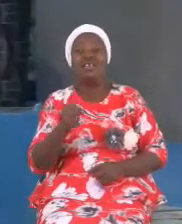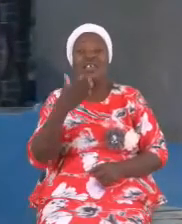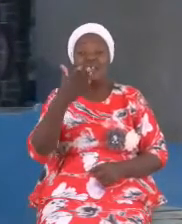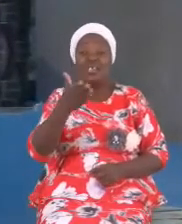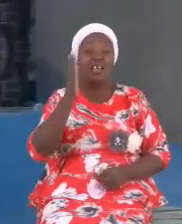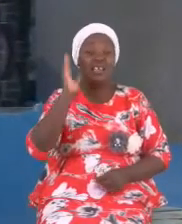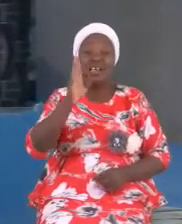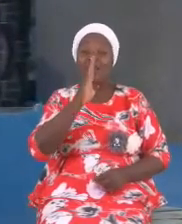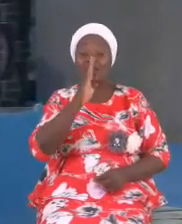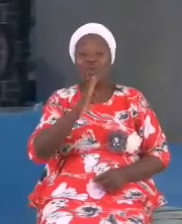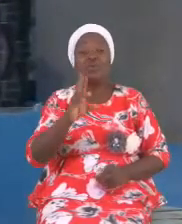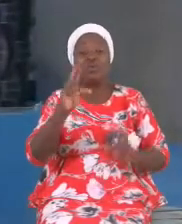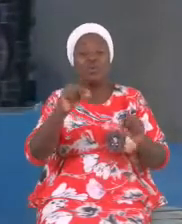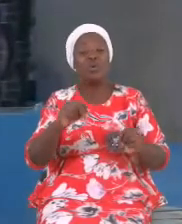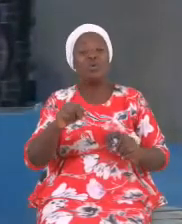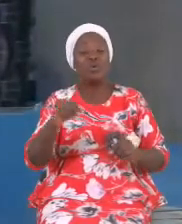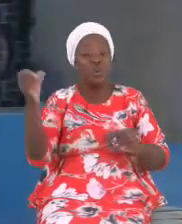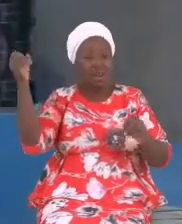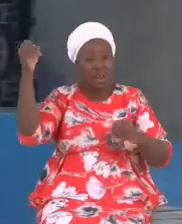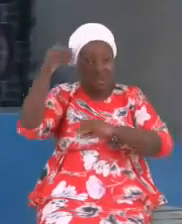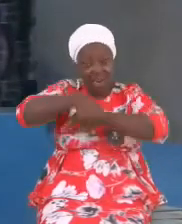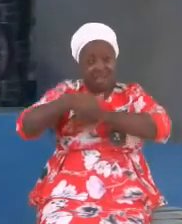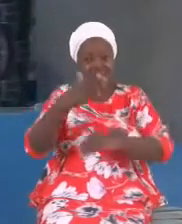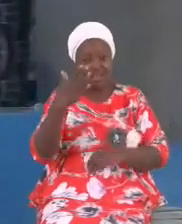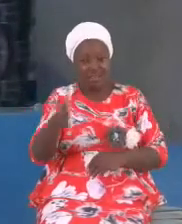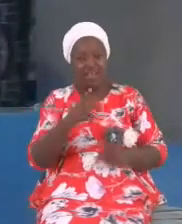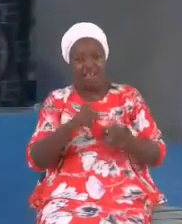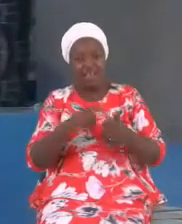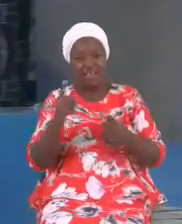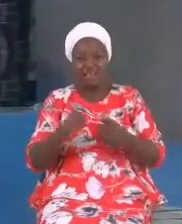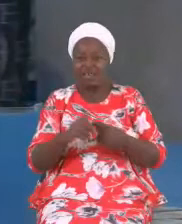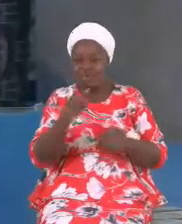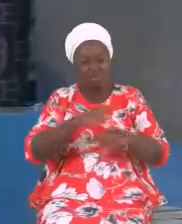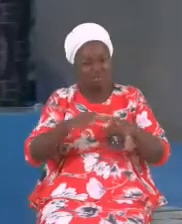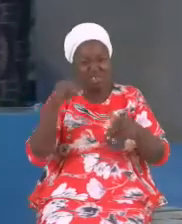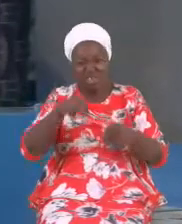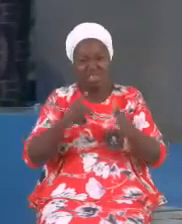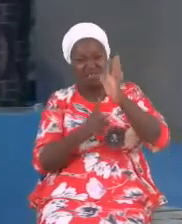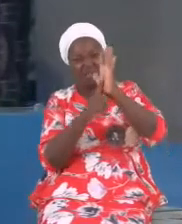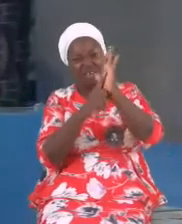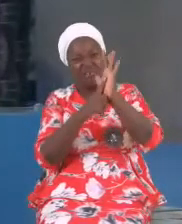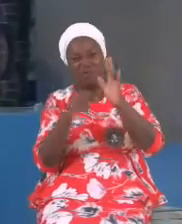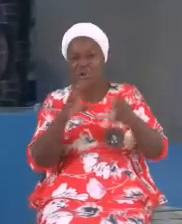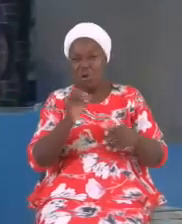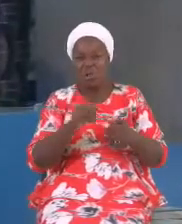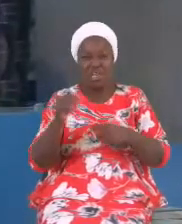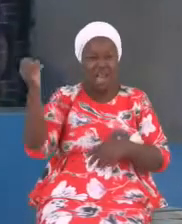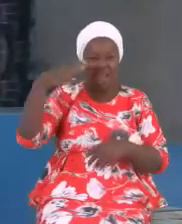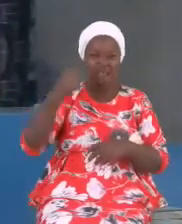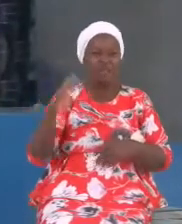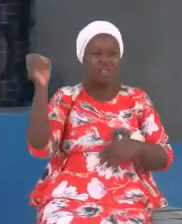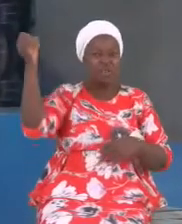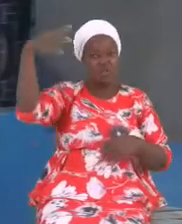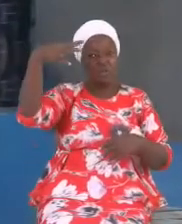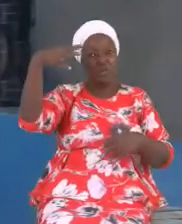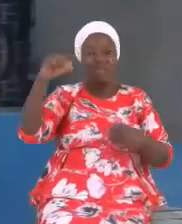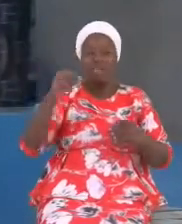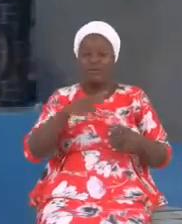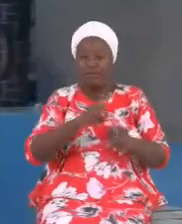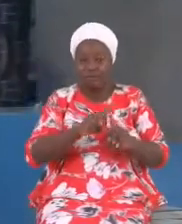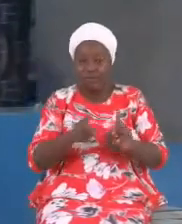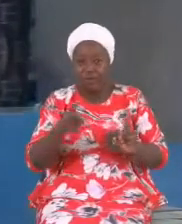night there. And they need no candle, neither the light of the sun. For the